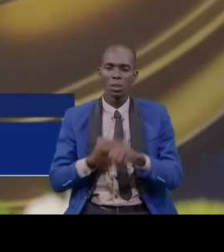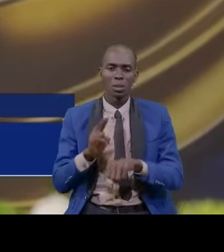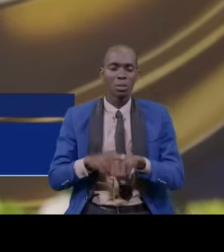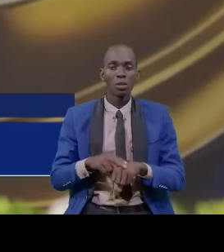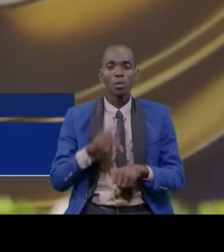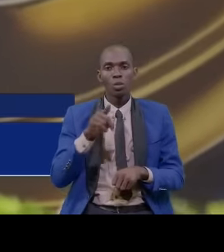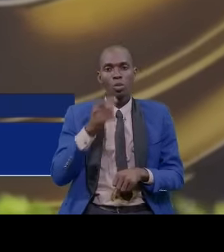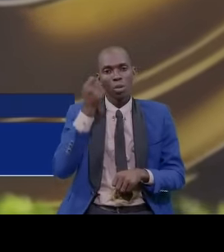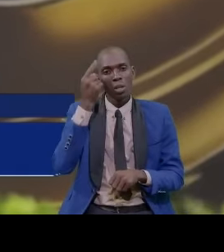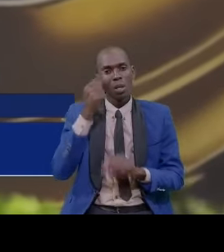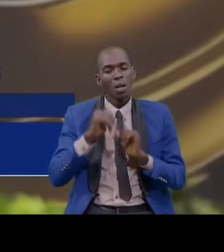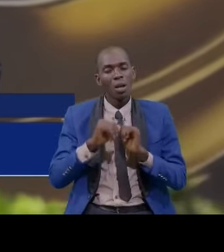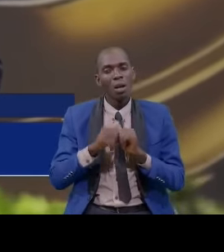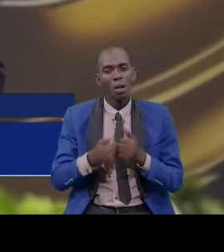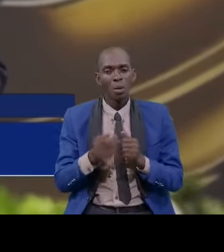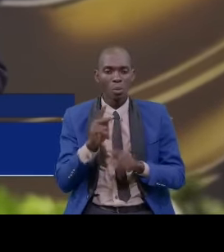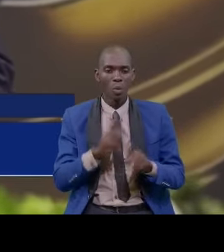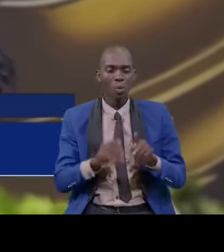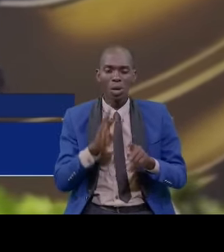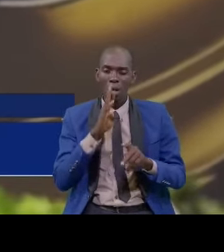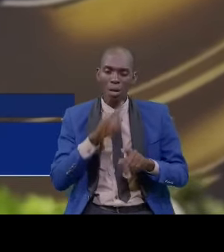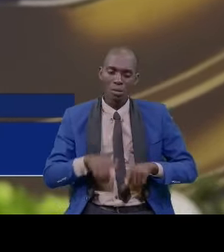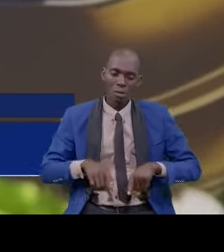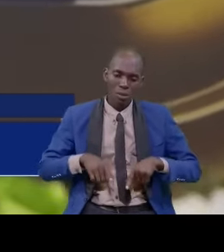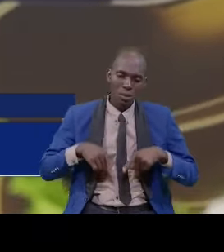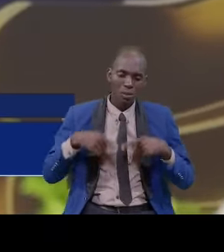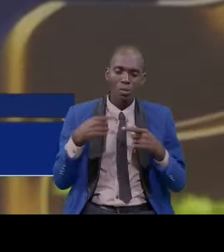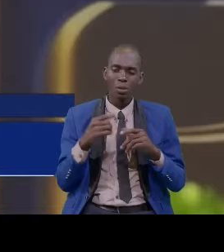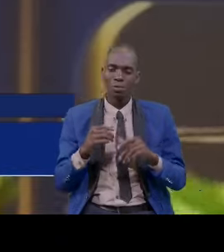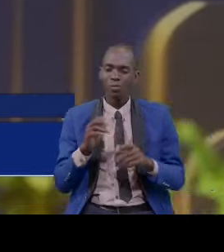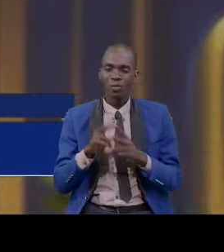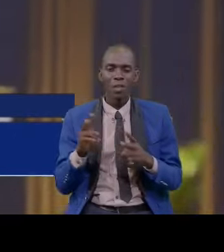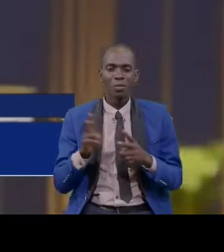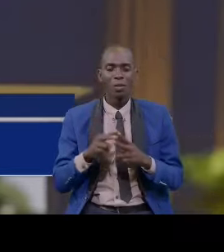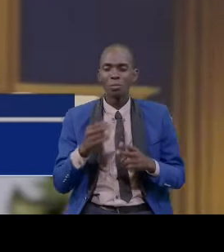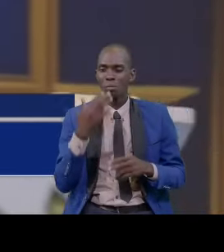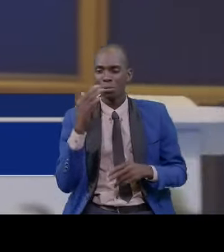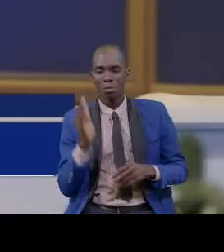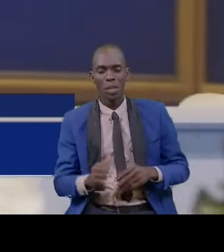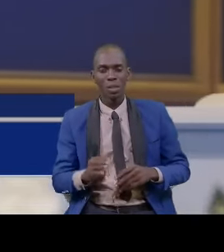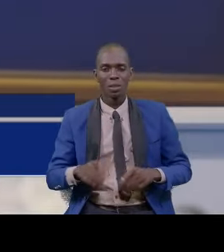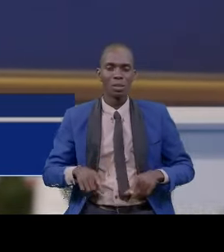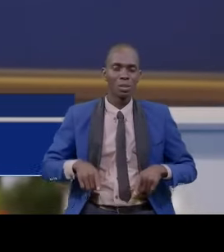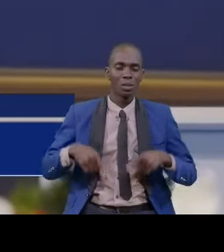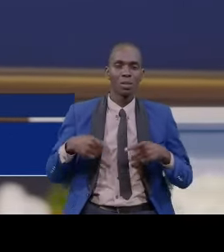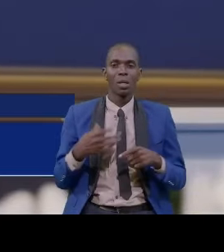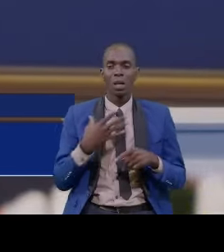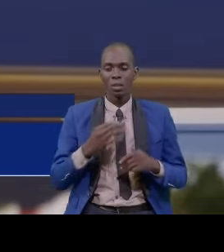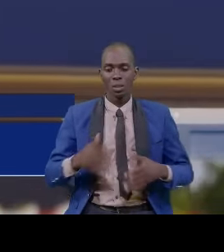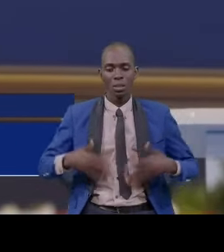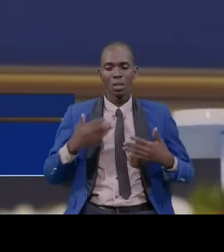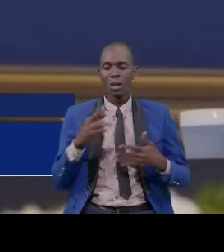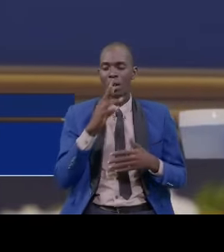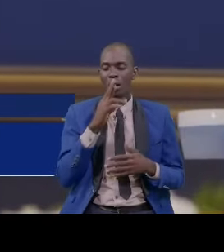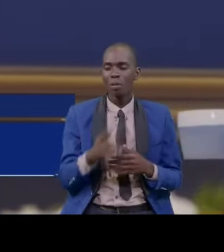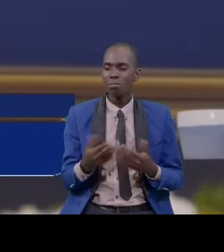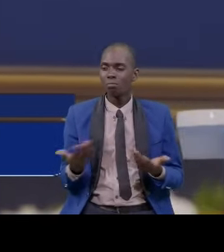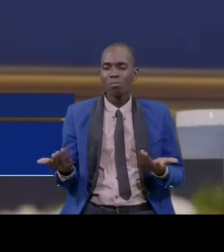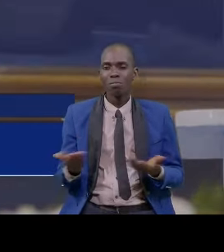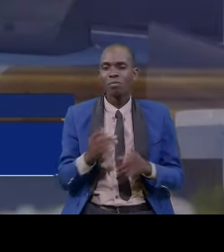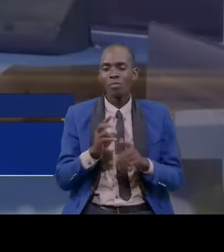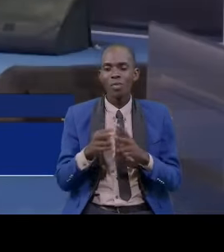people are living degraded lives, and their lives are miserable because of the lives of